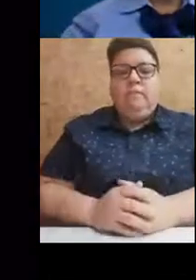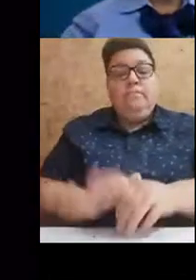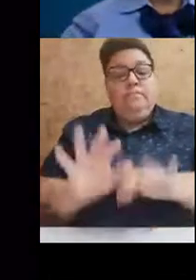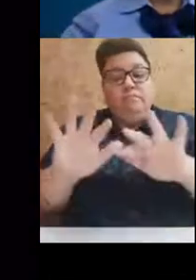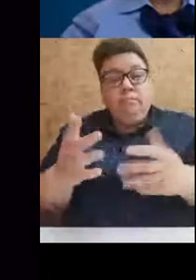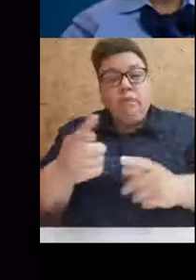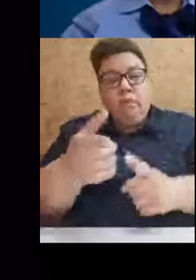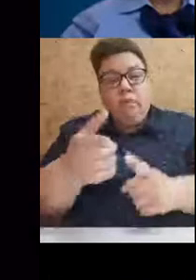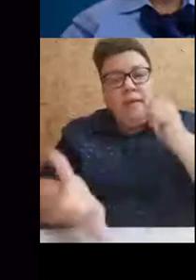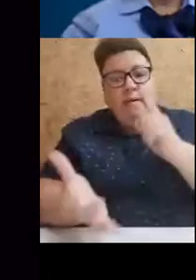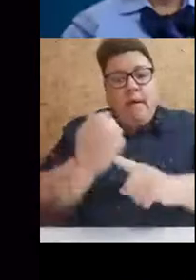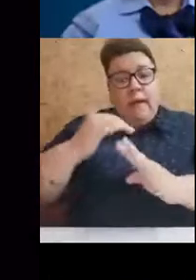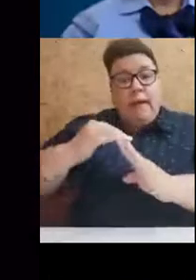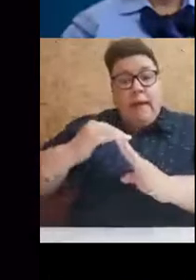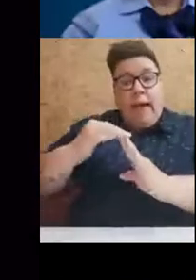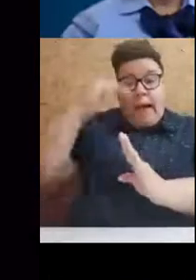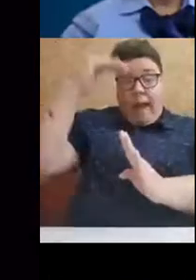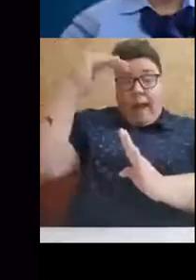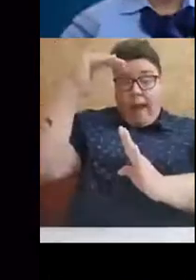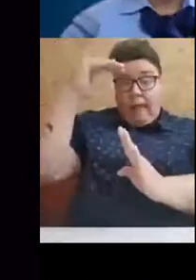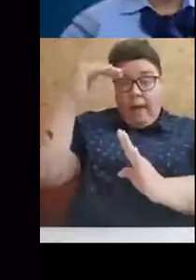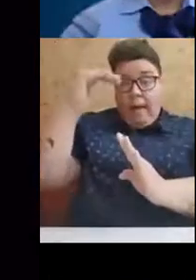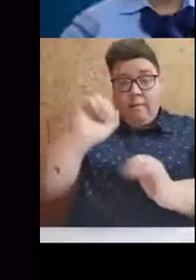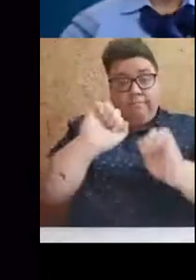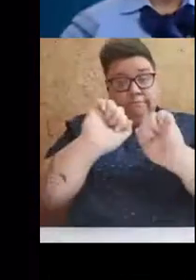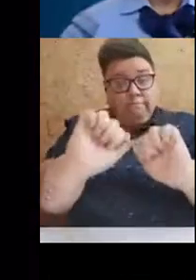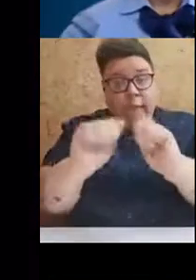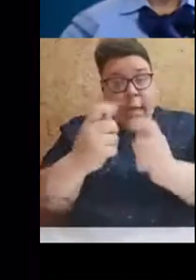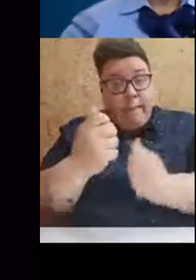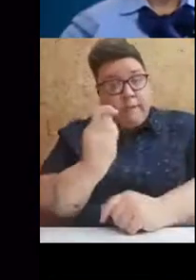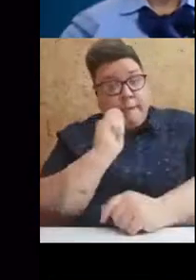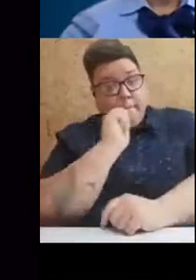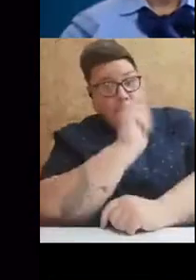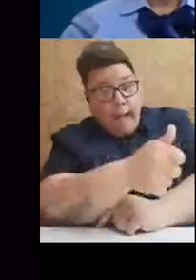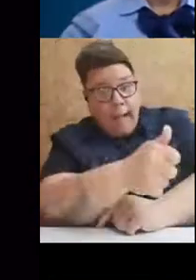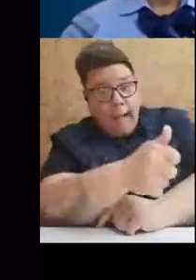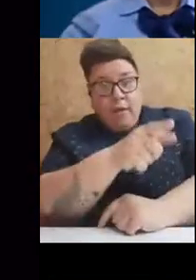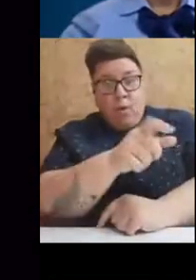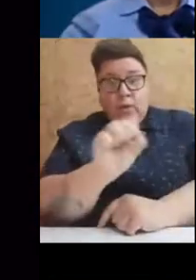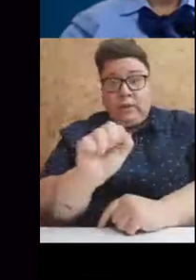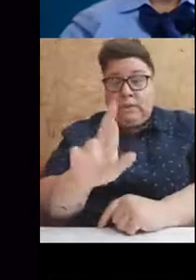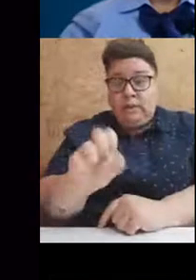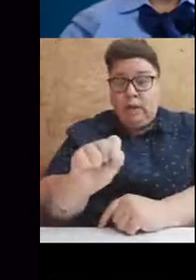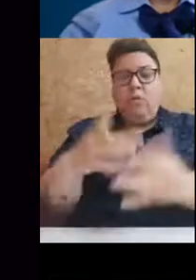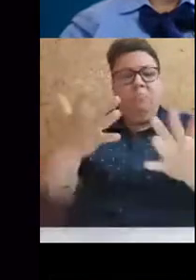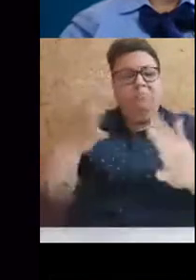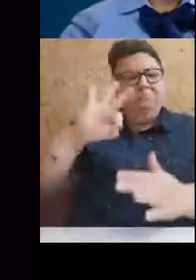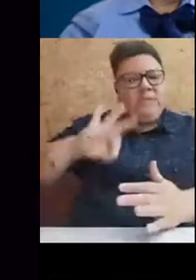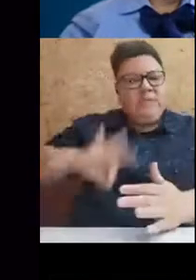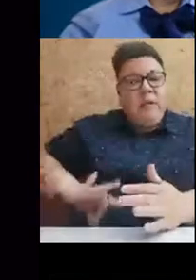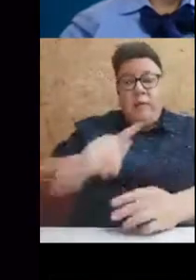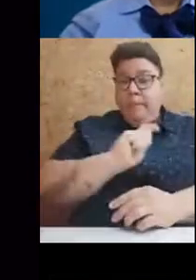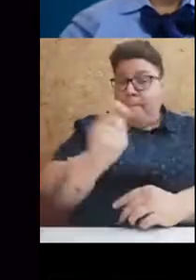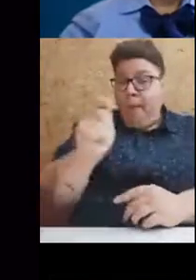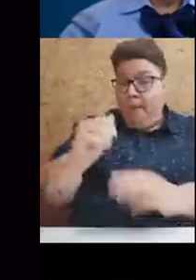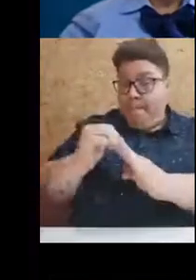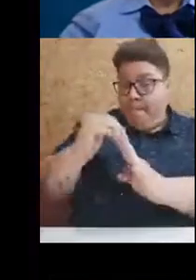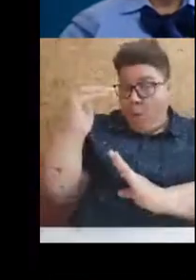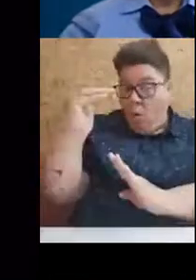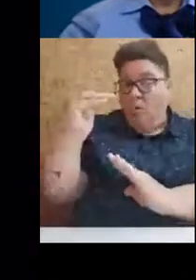higher the amount that you pay them, or the higher the wage or the salary that you pay them, then there's different